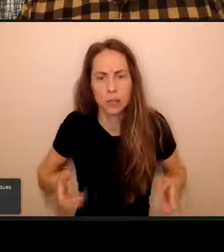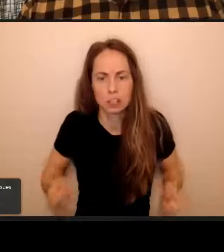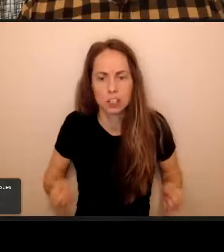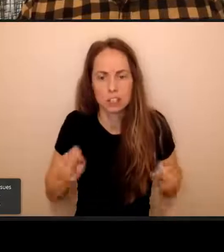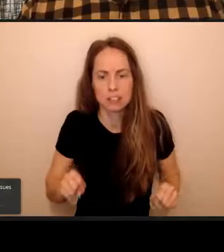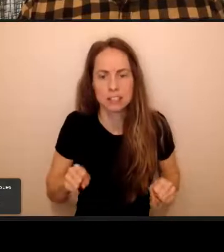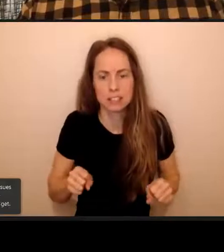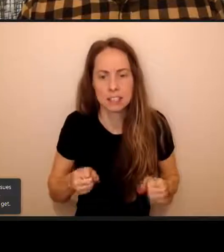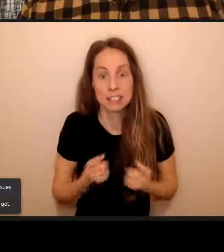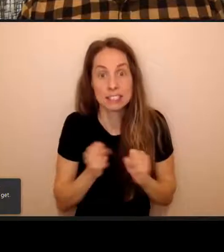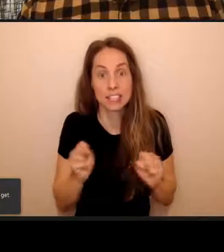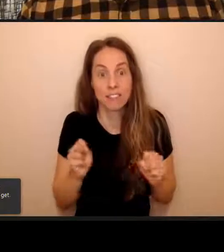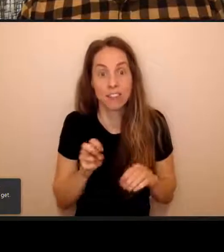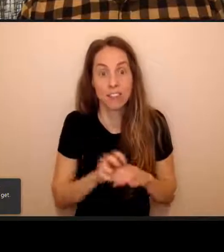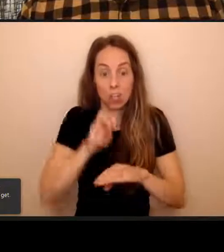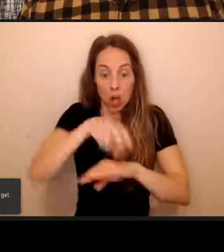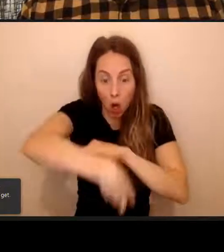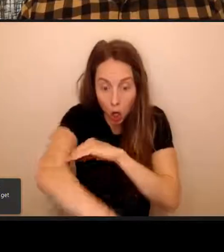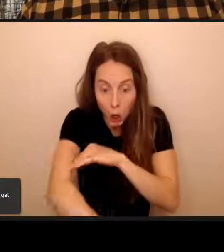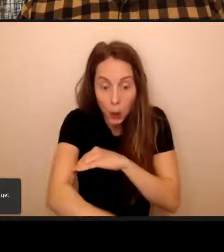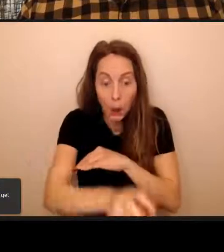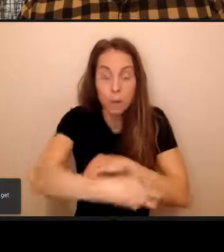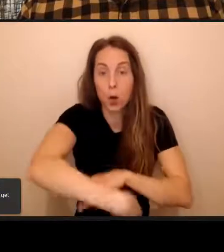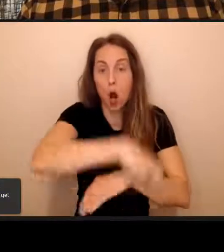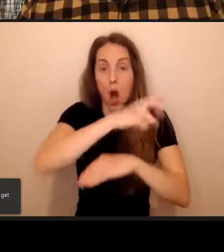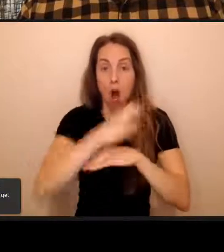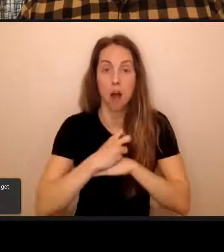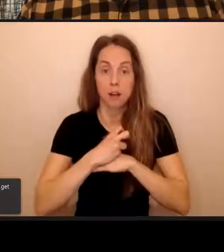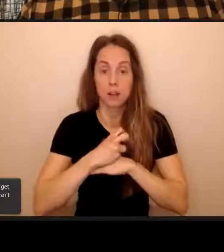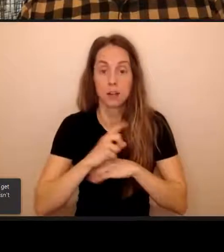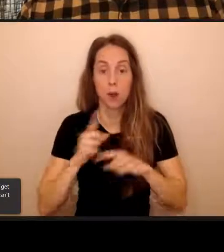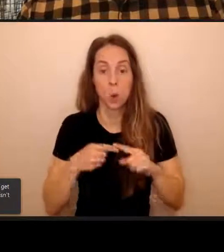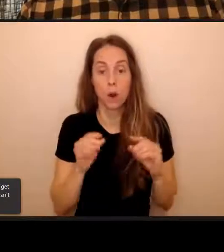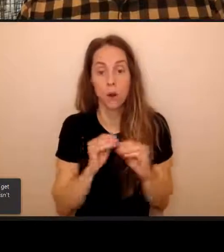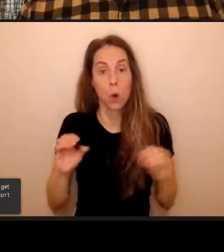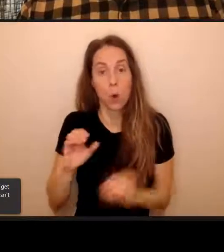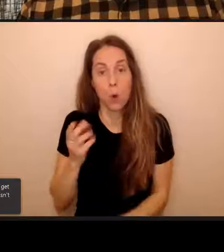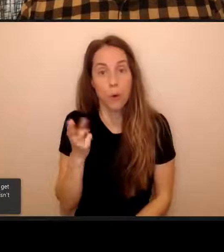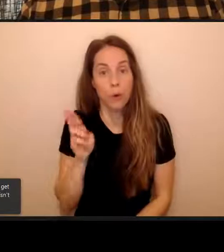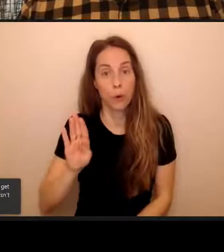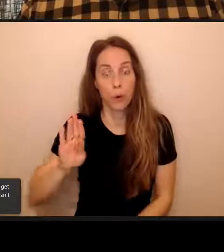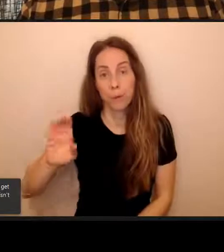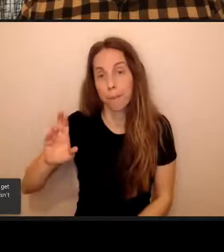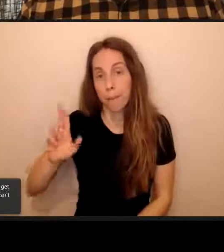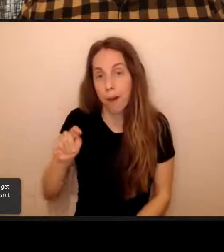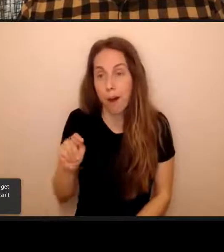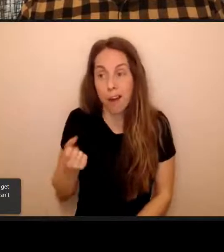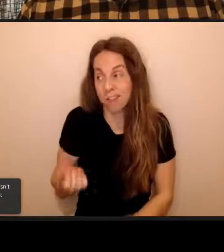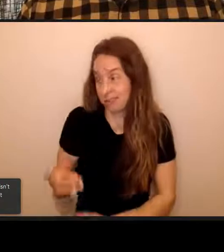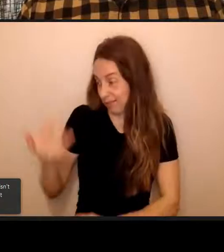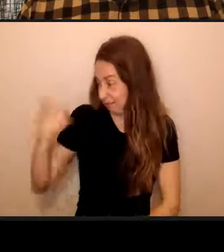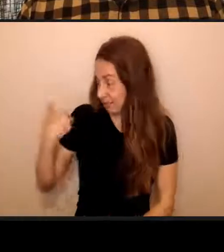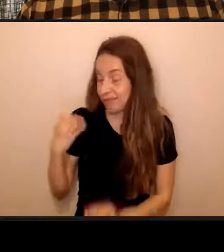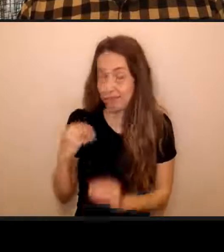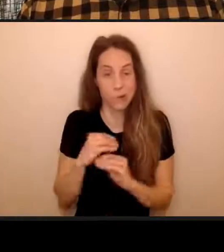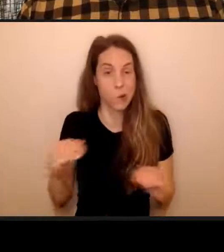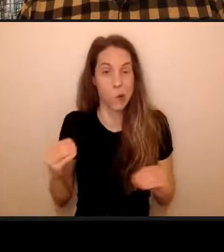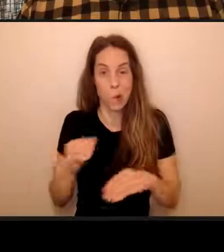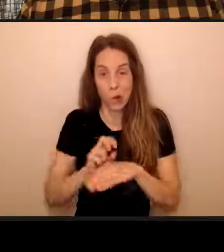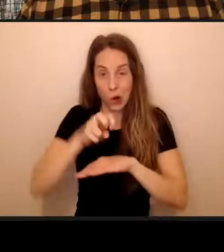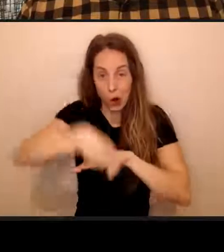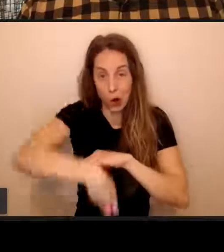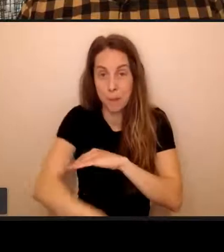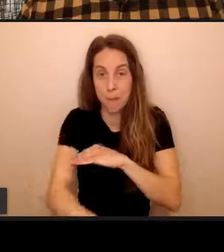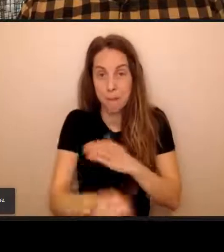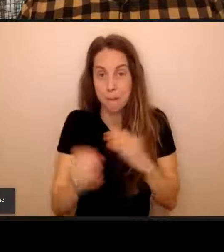safely get off the curb or onto the curb where there isn't a curb cut, because back then there were not many curb cuts in the world. So you did have to